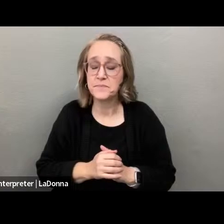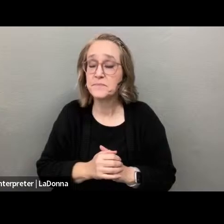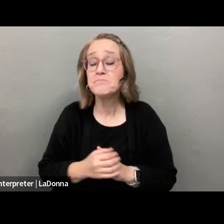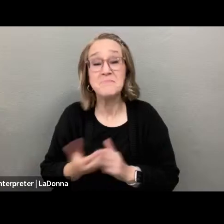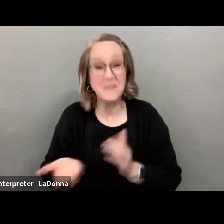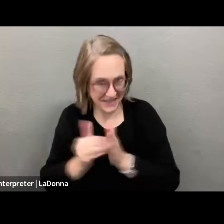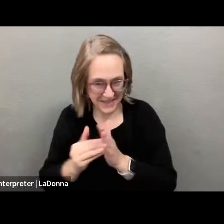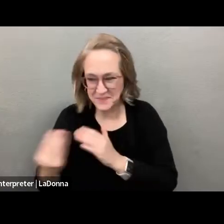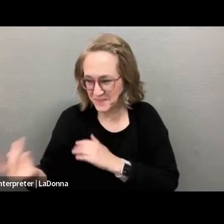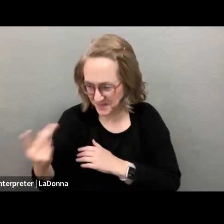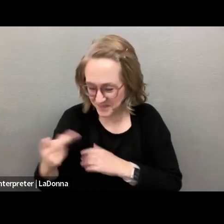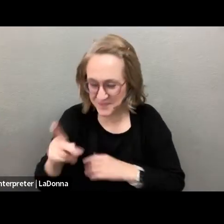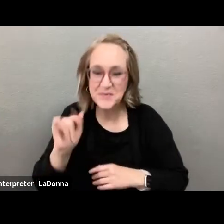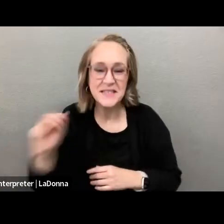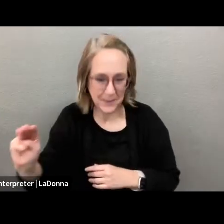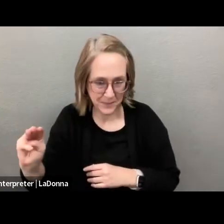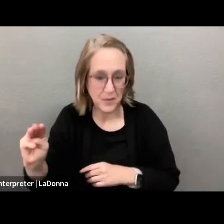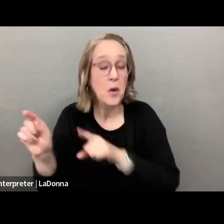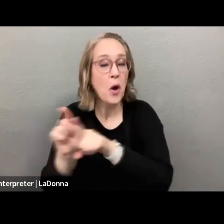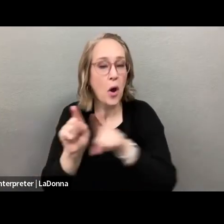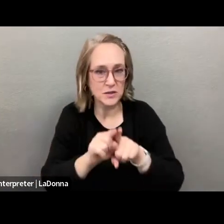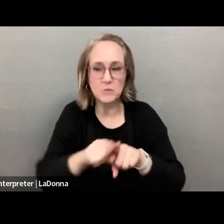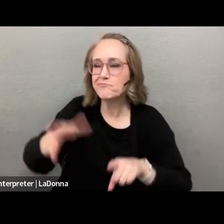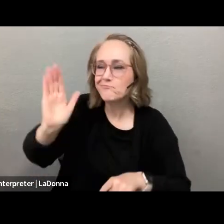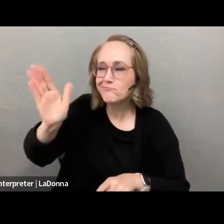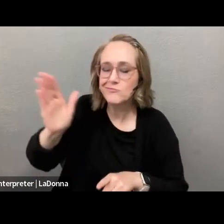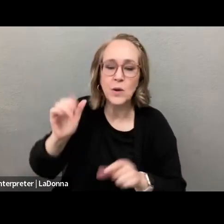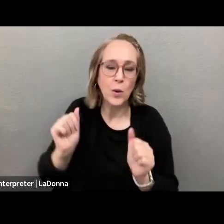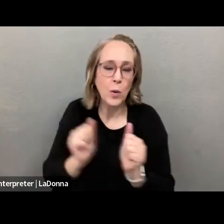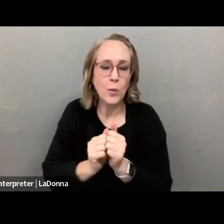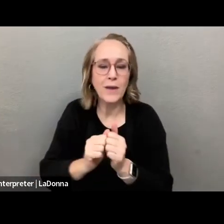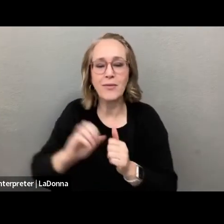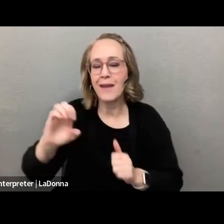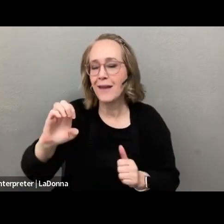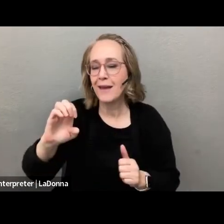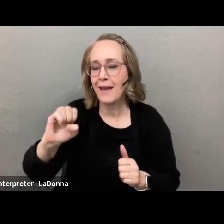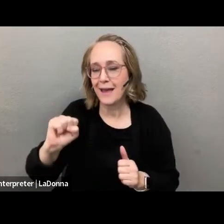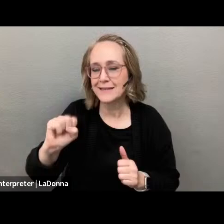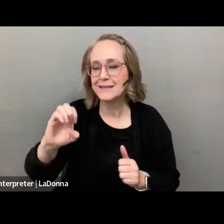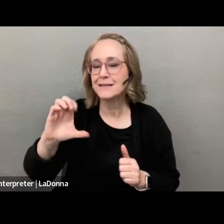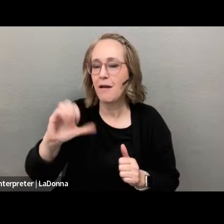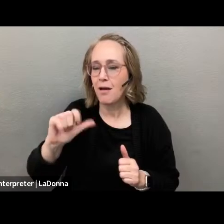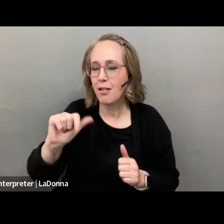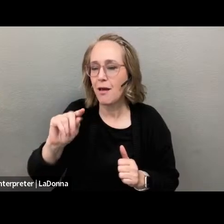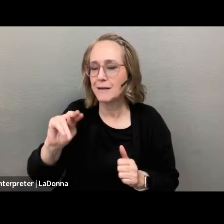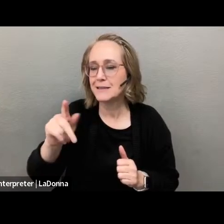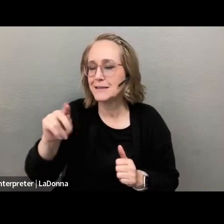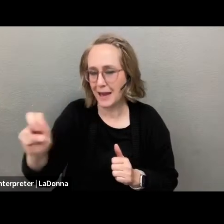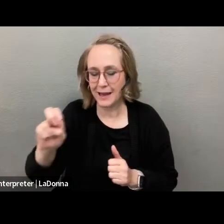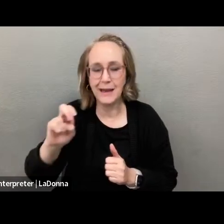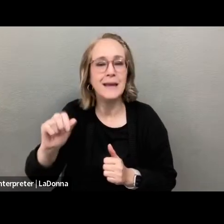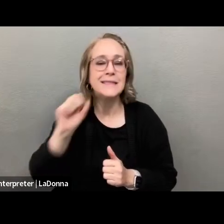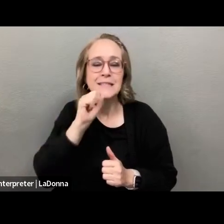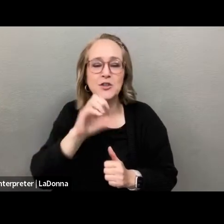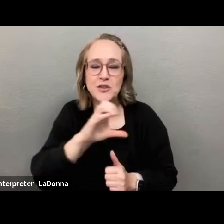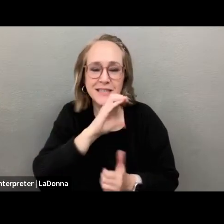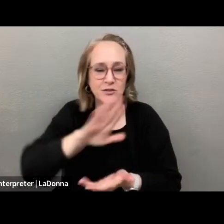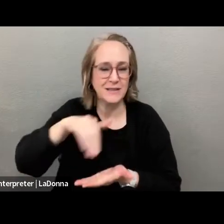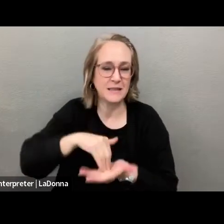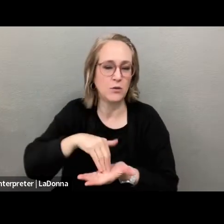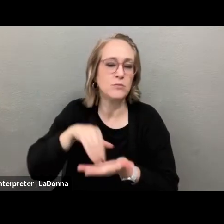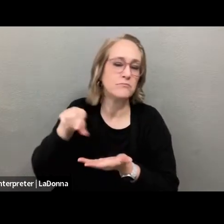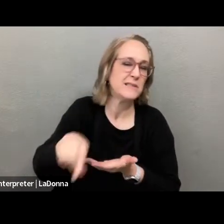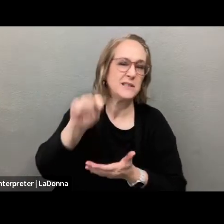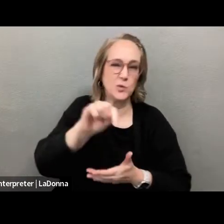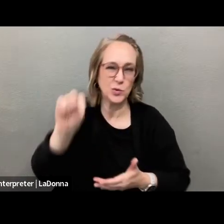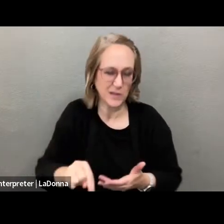the Escalante Senior Center, and that was really fun. We did that in person, and we can do any type of venue